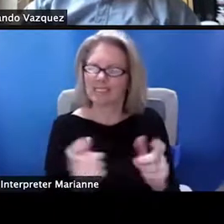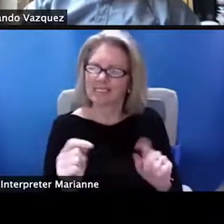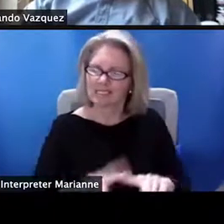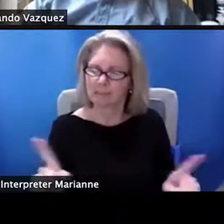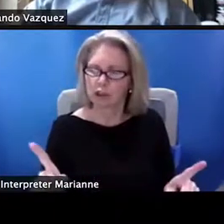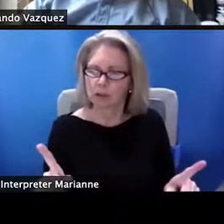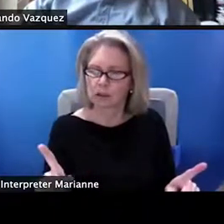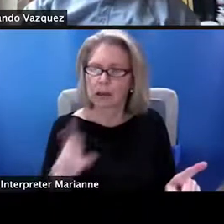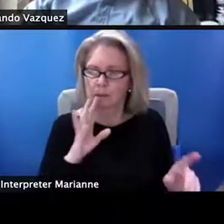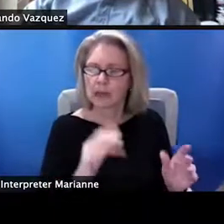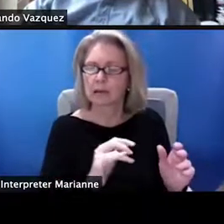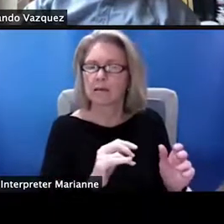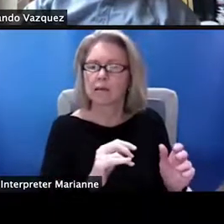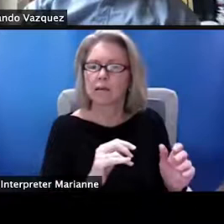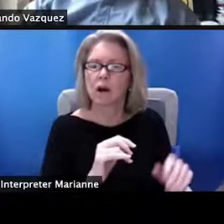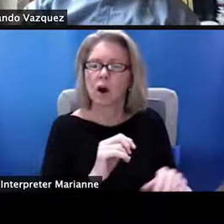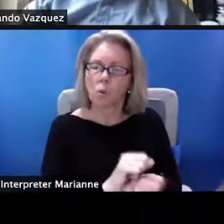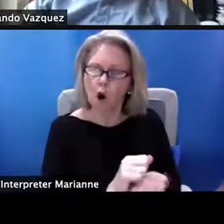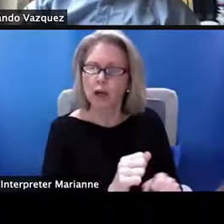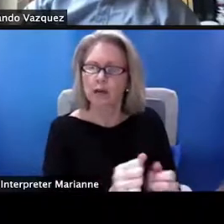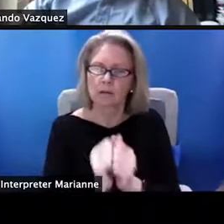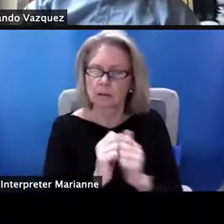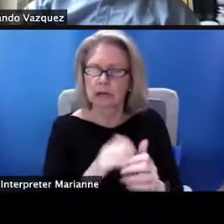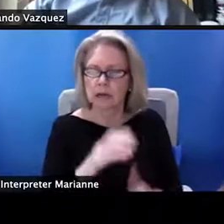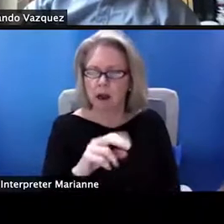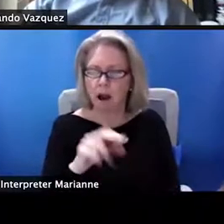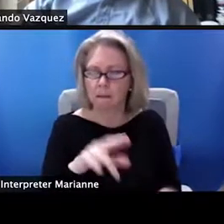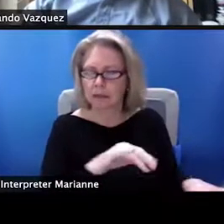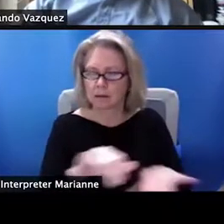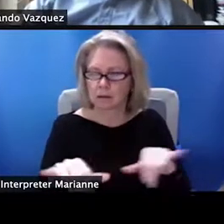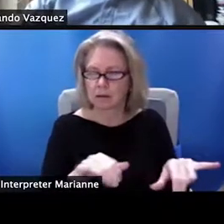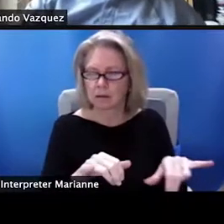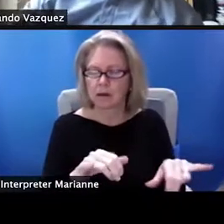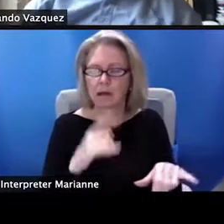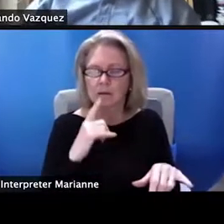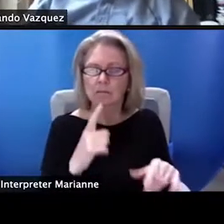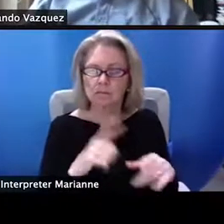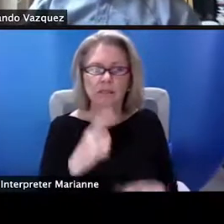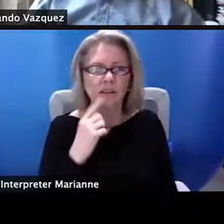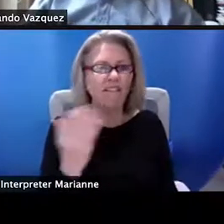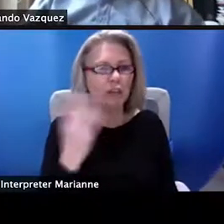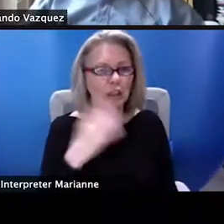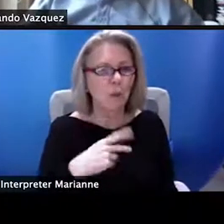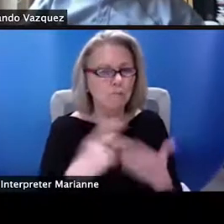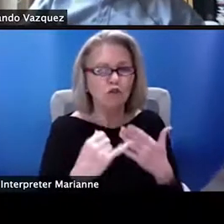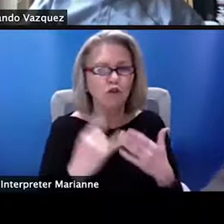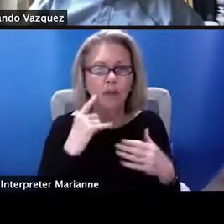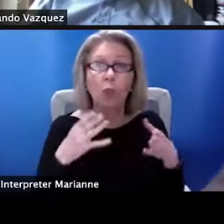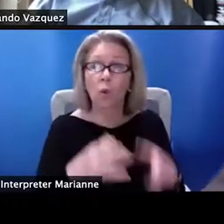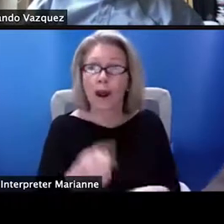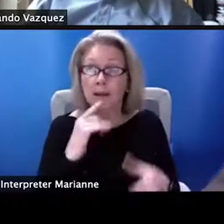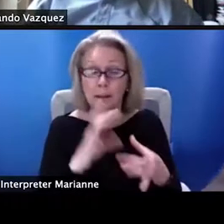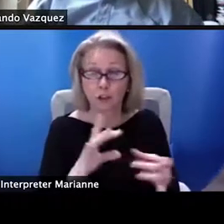is allowing, I think Emmanuel Iduma, one of the writers who's been in the Invisible as Rock project, I think the way he put